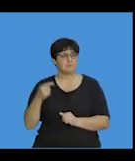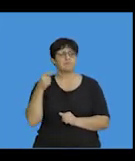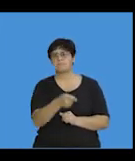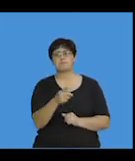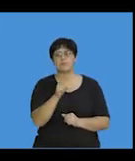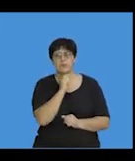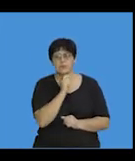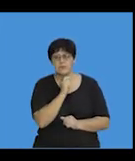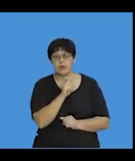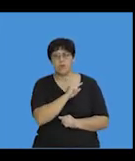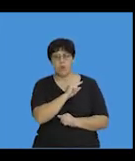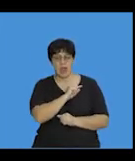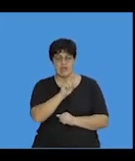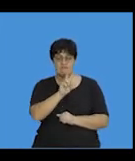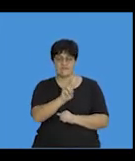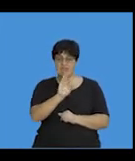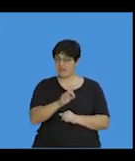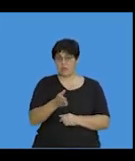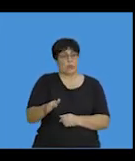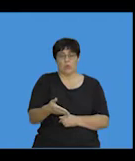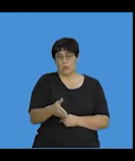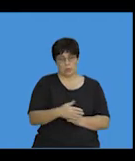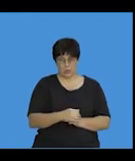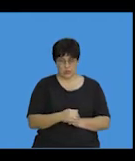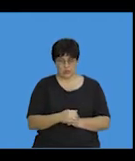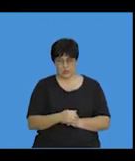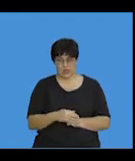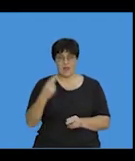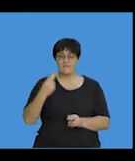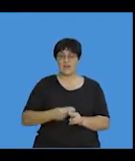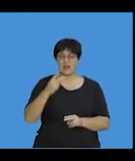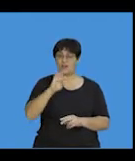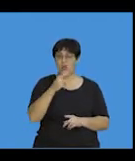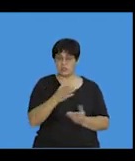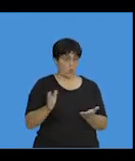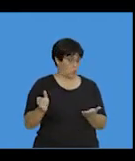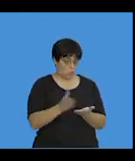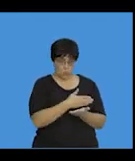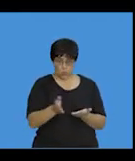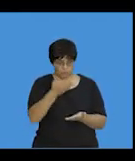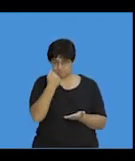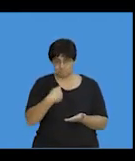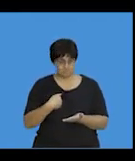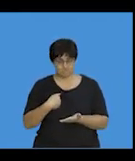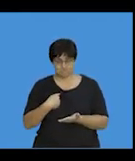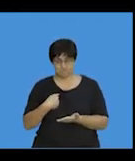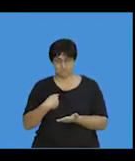this one when we don't have Vf. So if we're missing final velocity here,